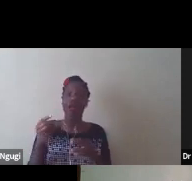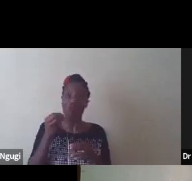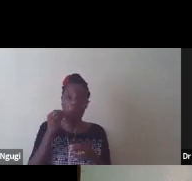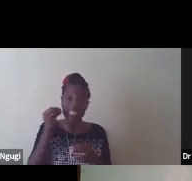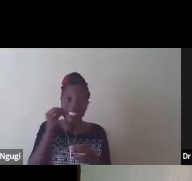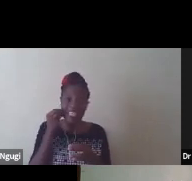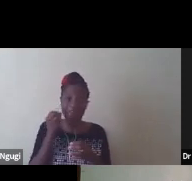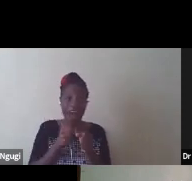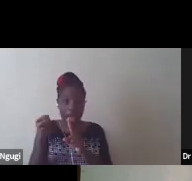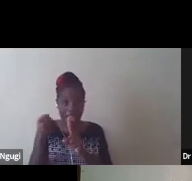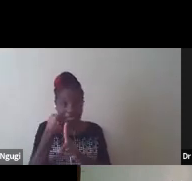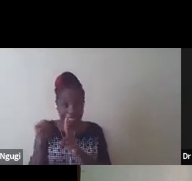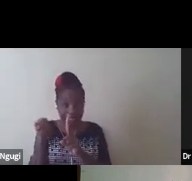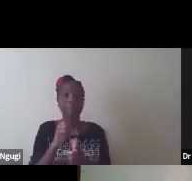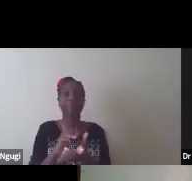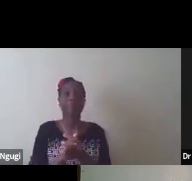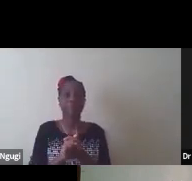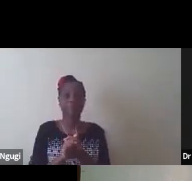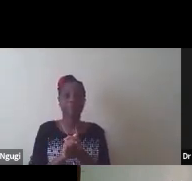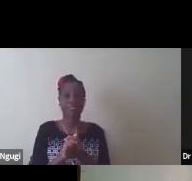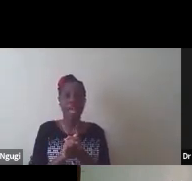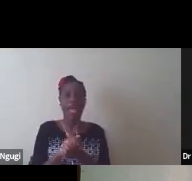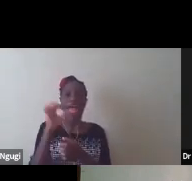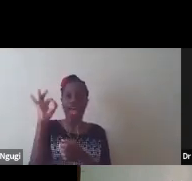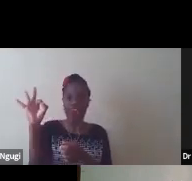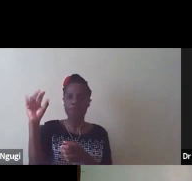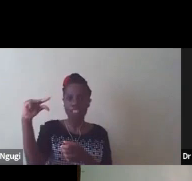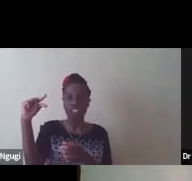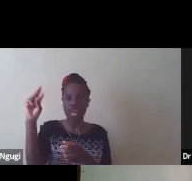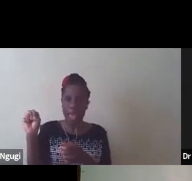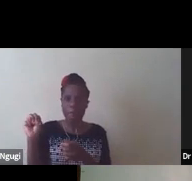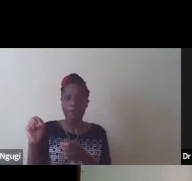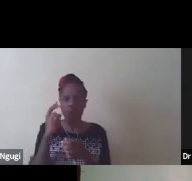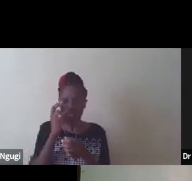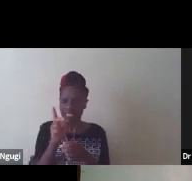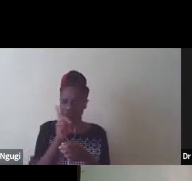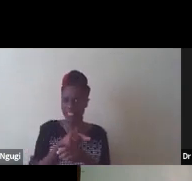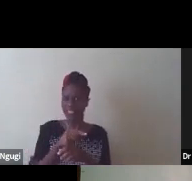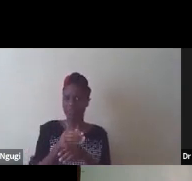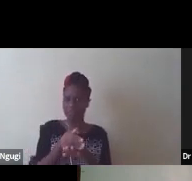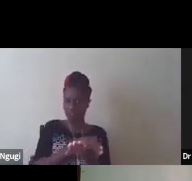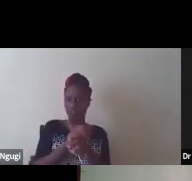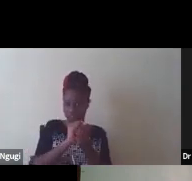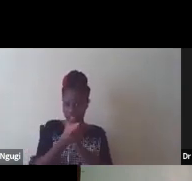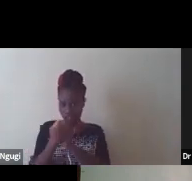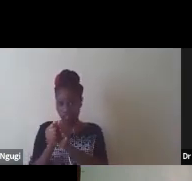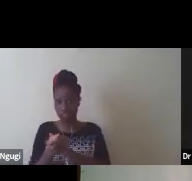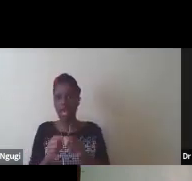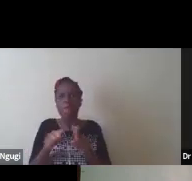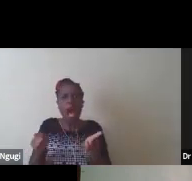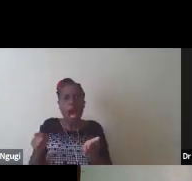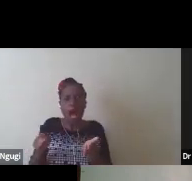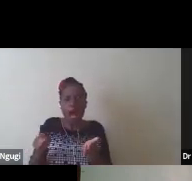violence, issues about genital mutilation, and many other issues, which has been with us. But we have seen